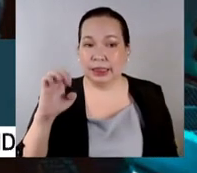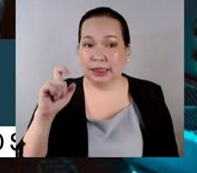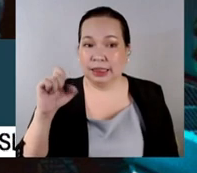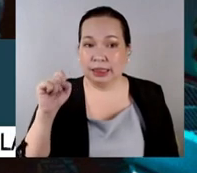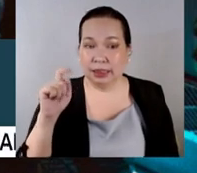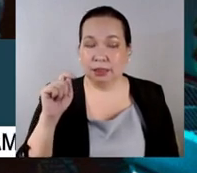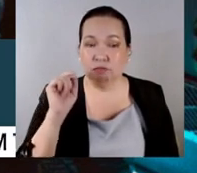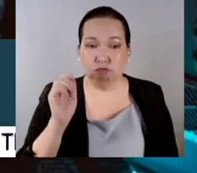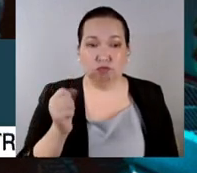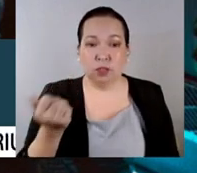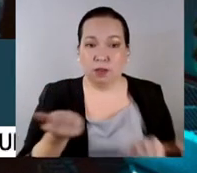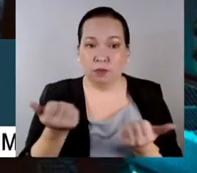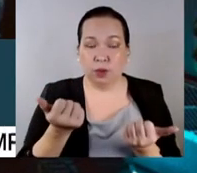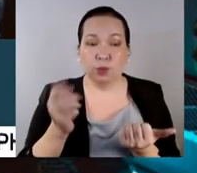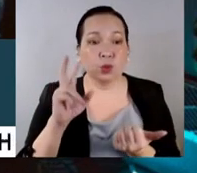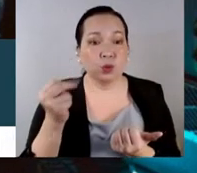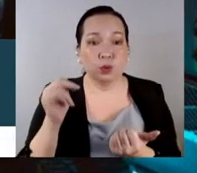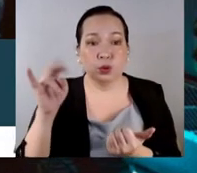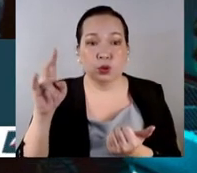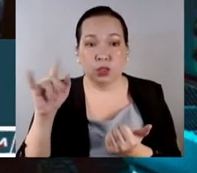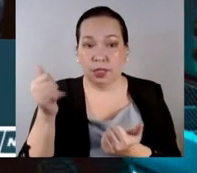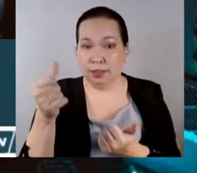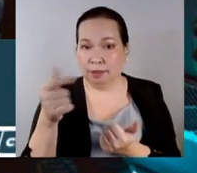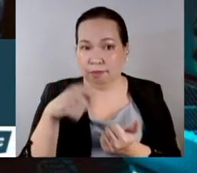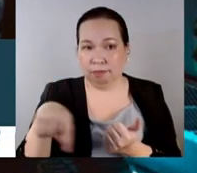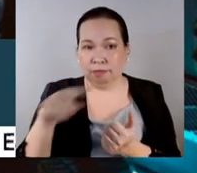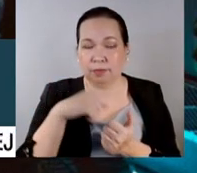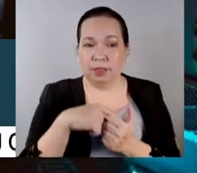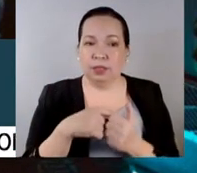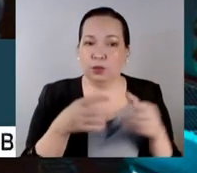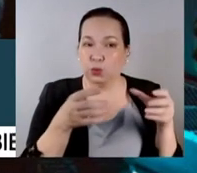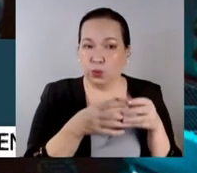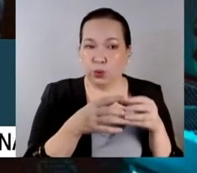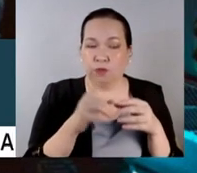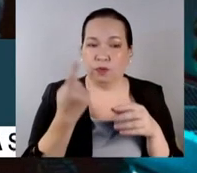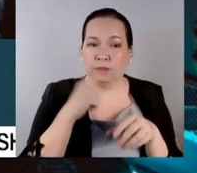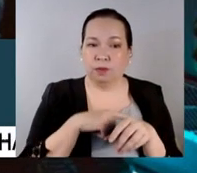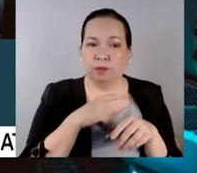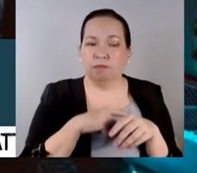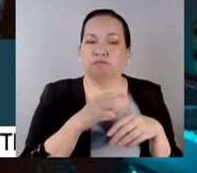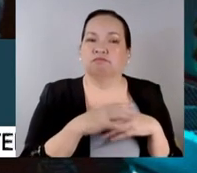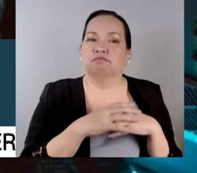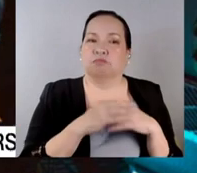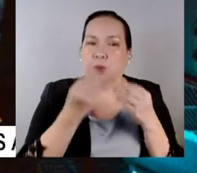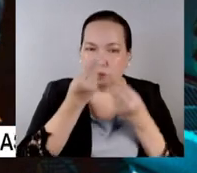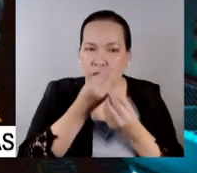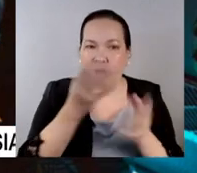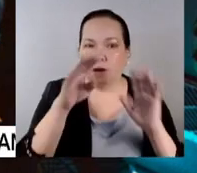the public on July 10. It is the boy band's first release in over 2 years.